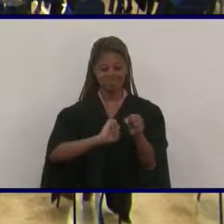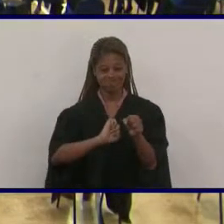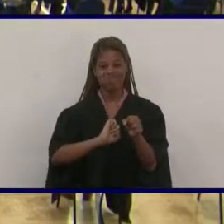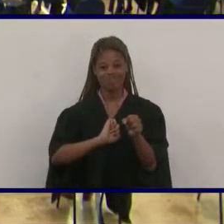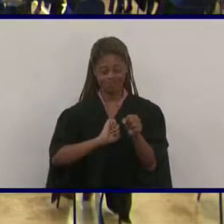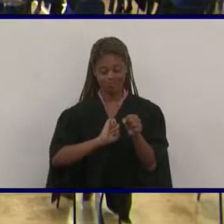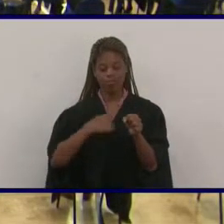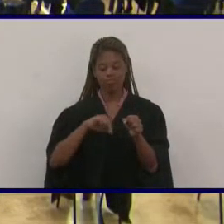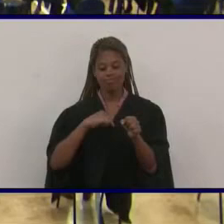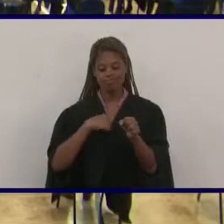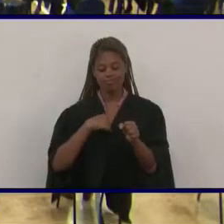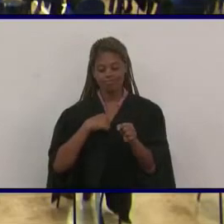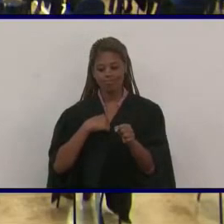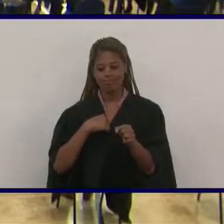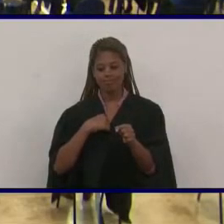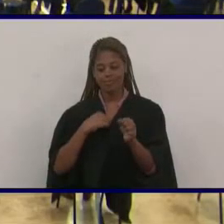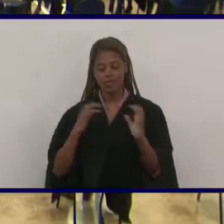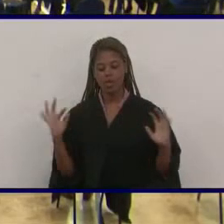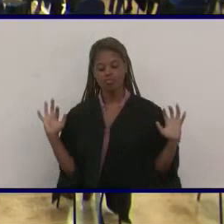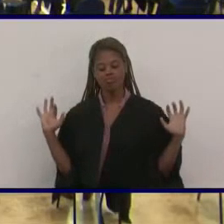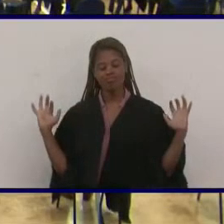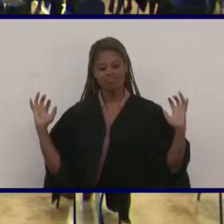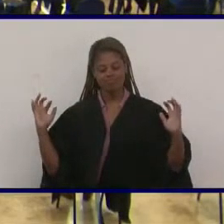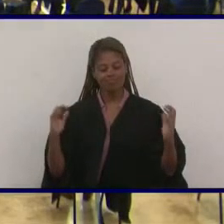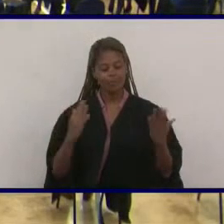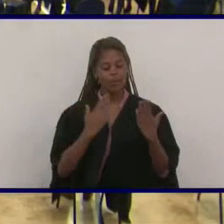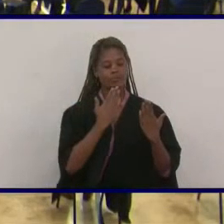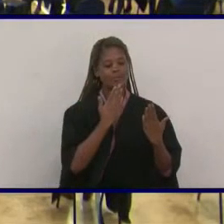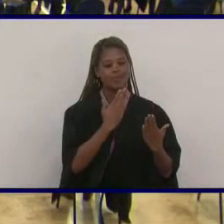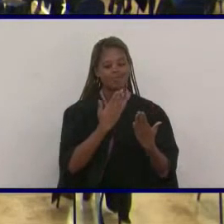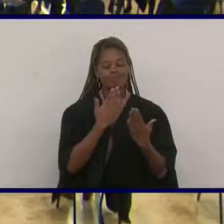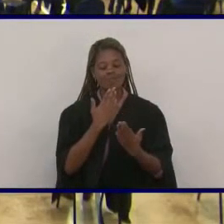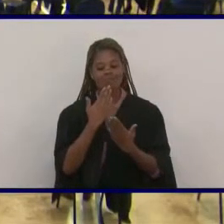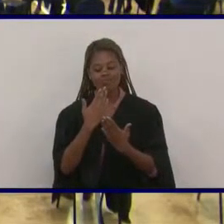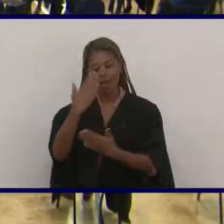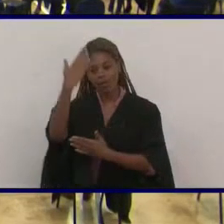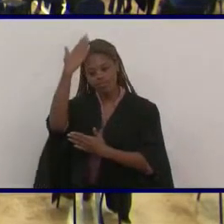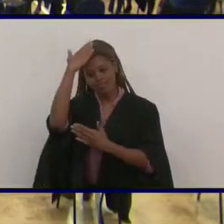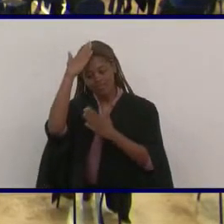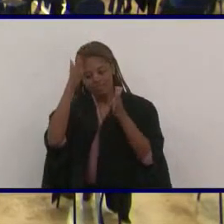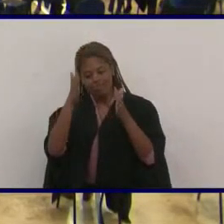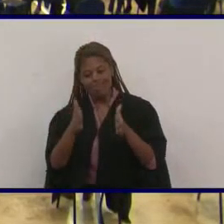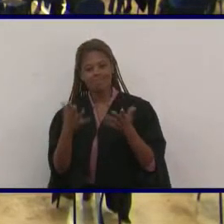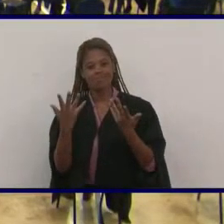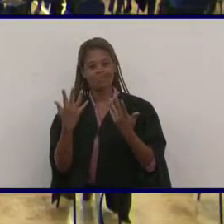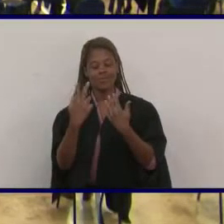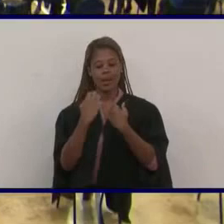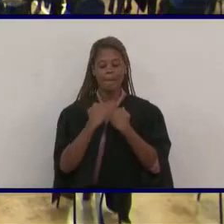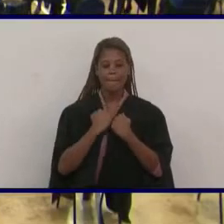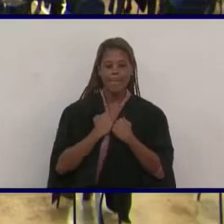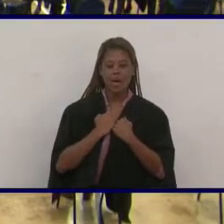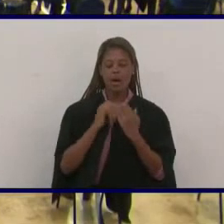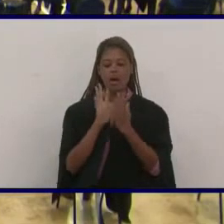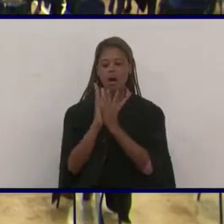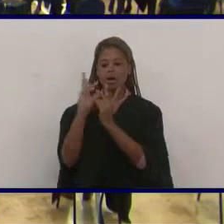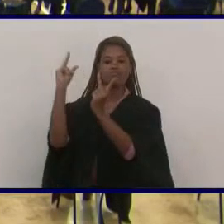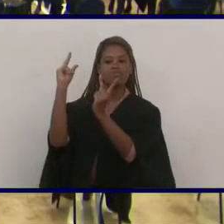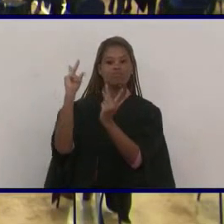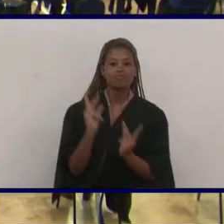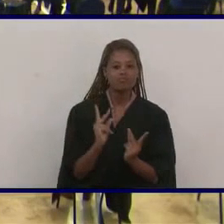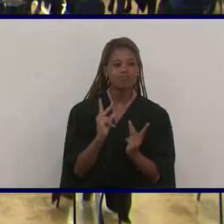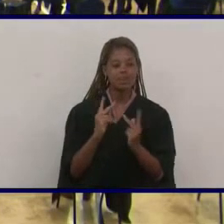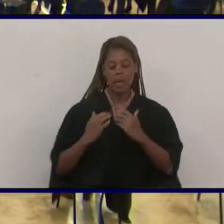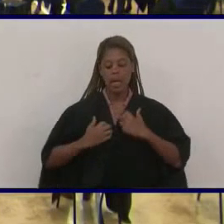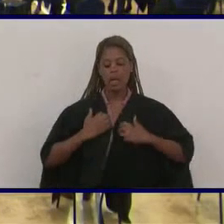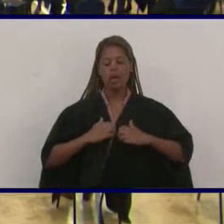behalf of the congregation, I wish to thank our graduates, parents, and other guests for their interest in the